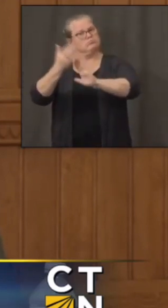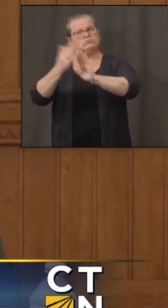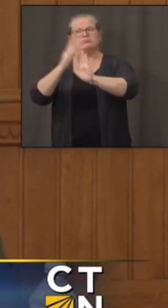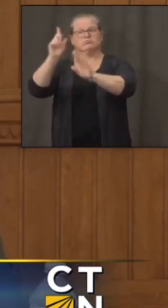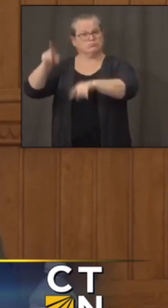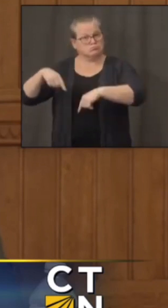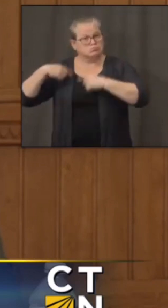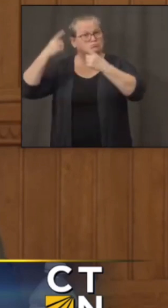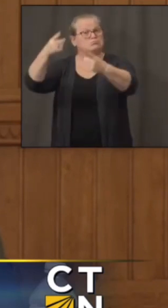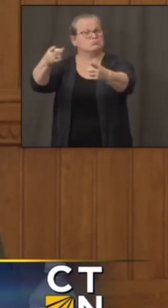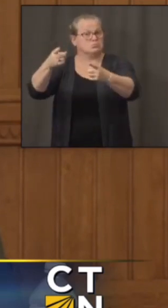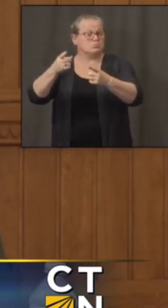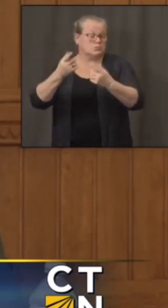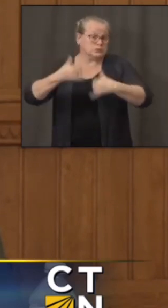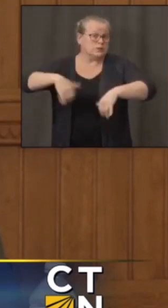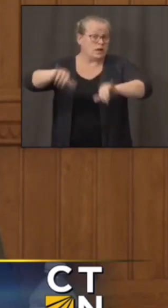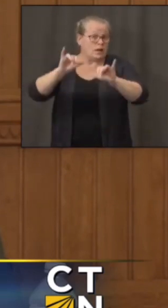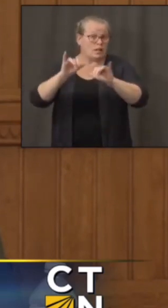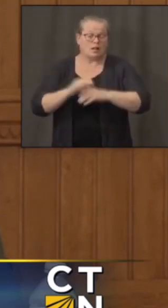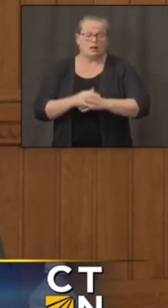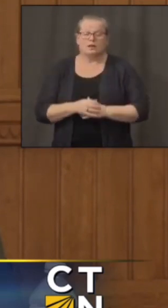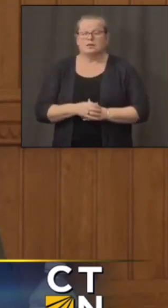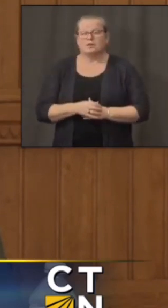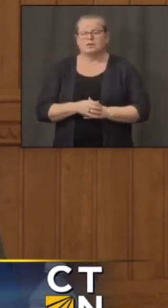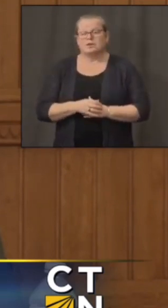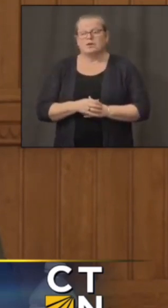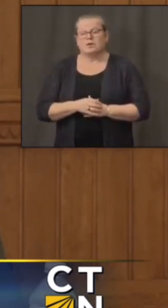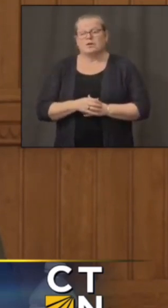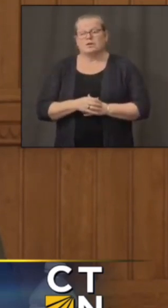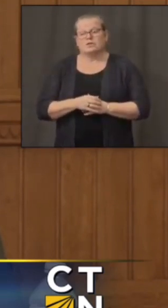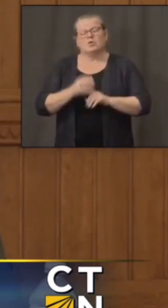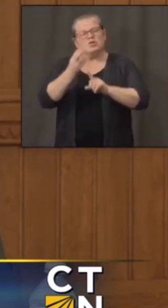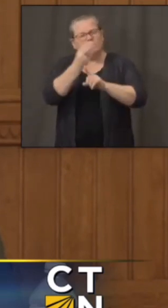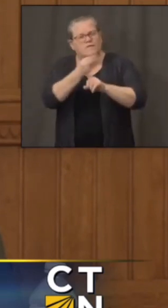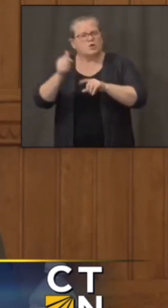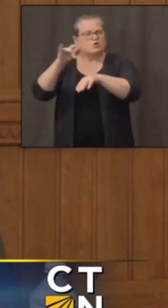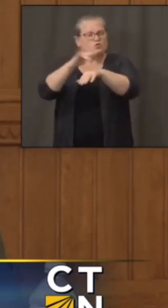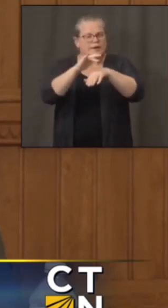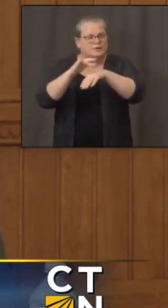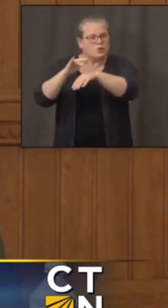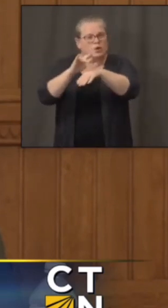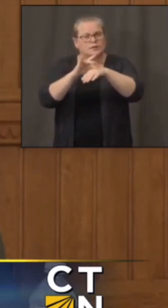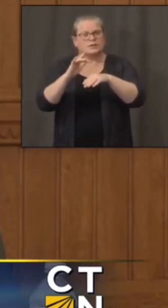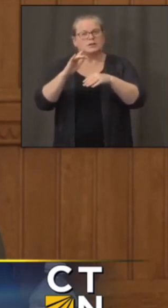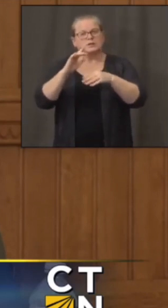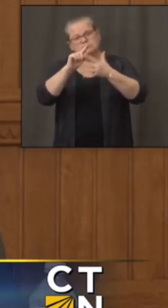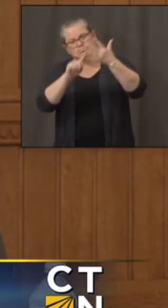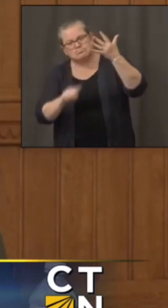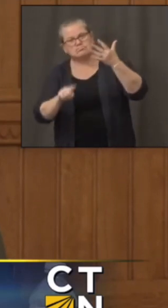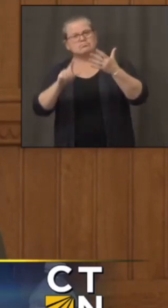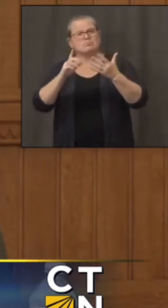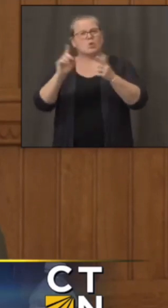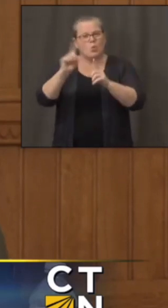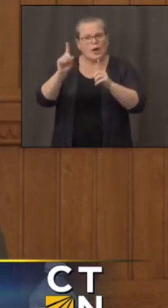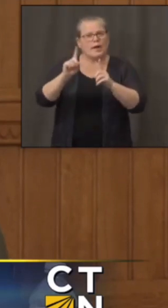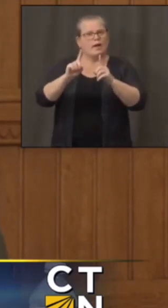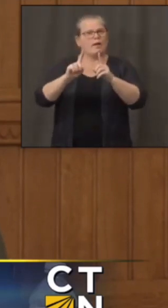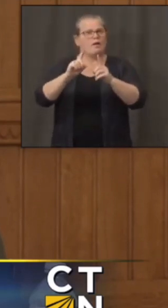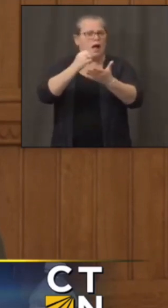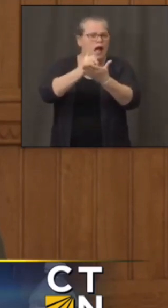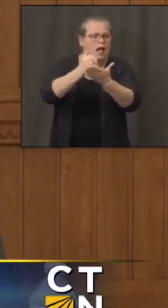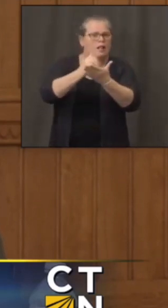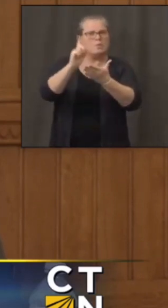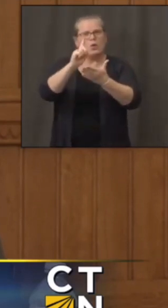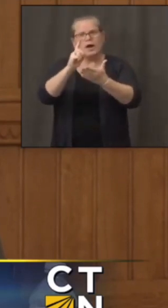few resources that I do want to share and then talk a little bit about just some of the signs, what to look for, when to